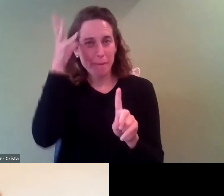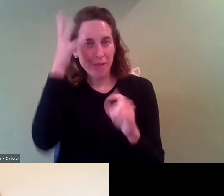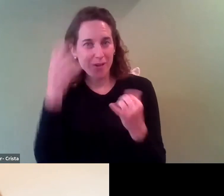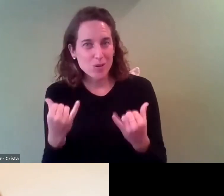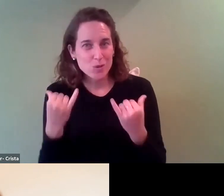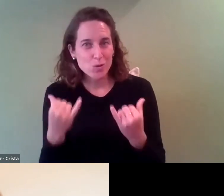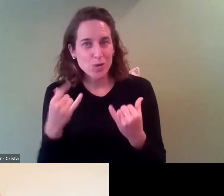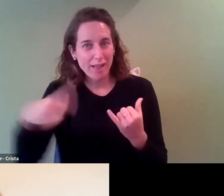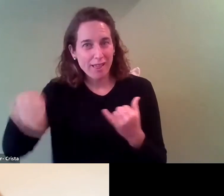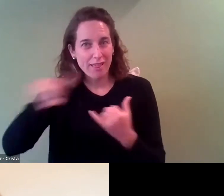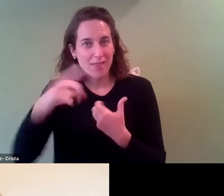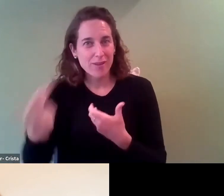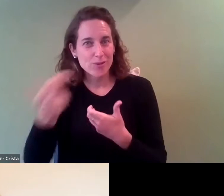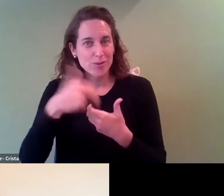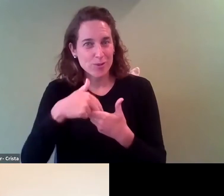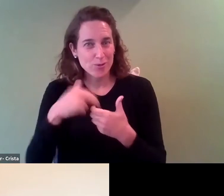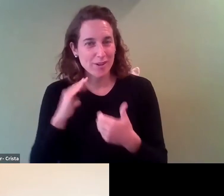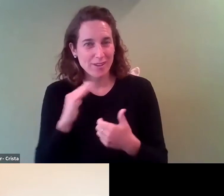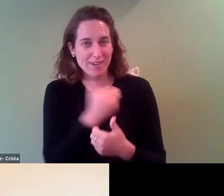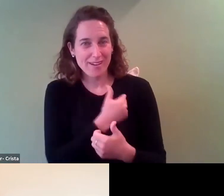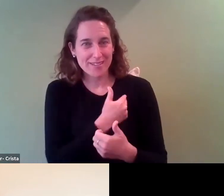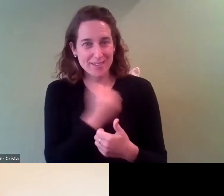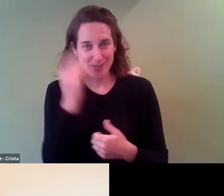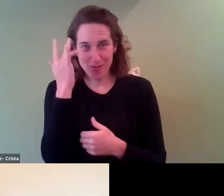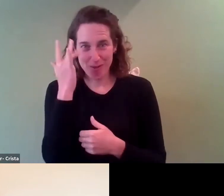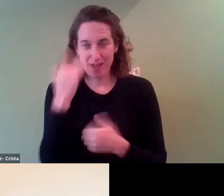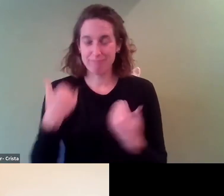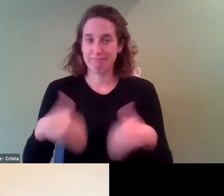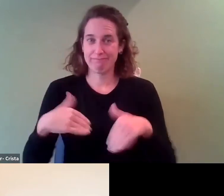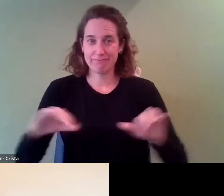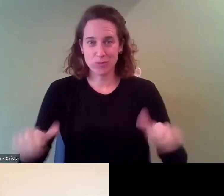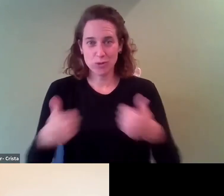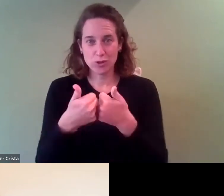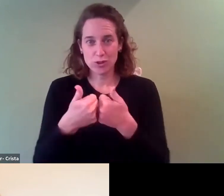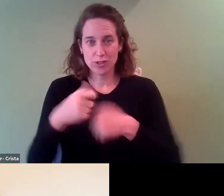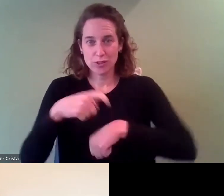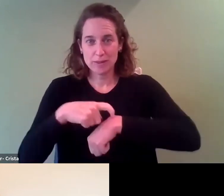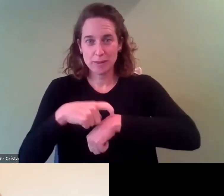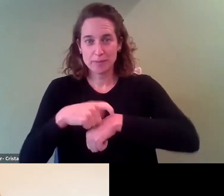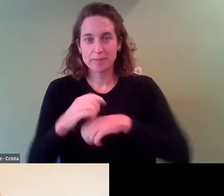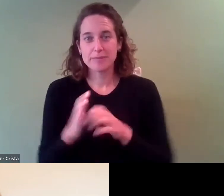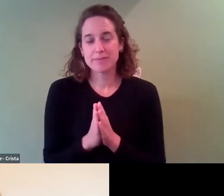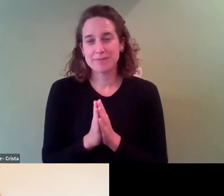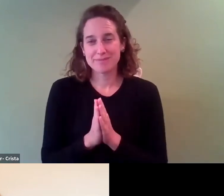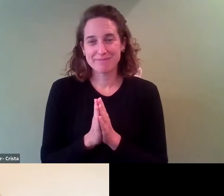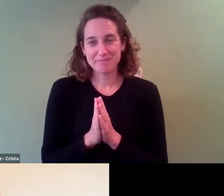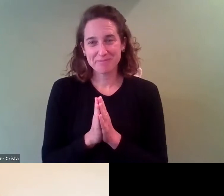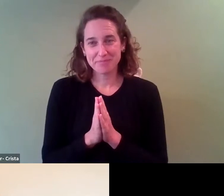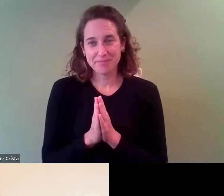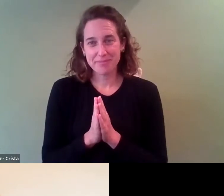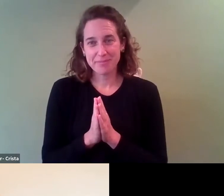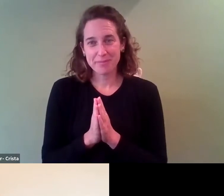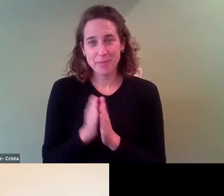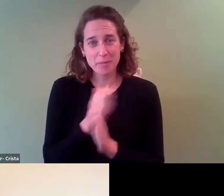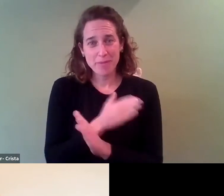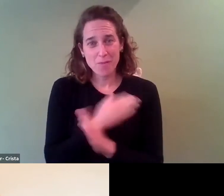well, because these are really challenging times. So just before we get started